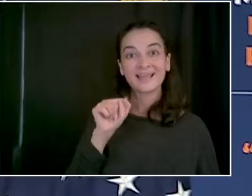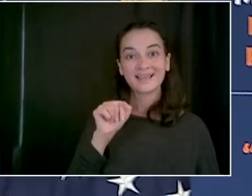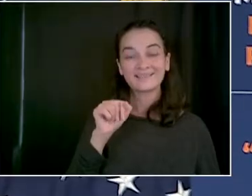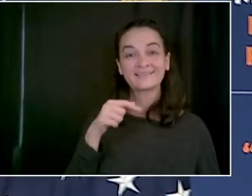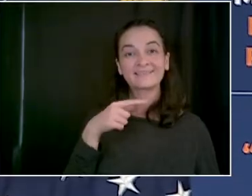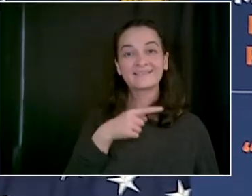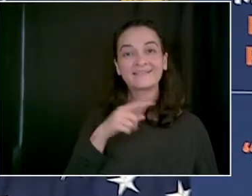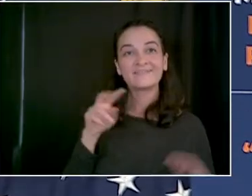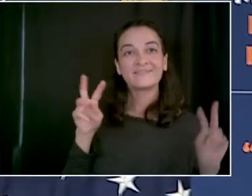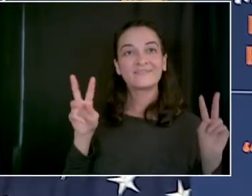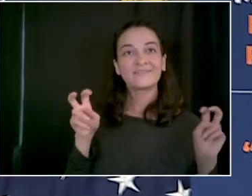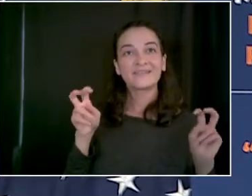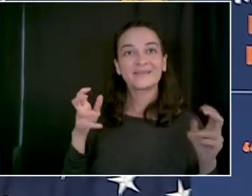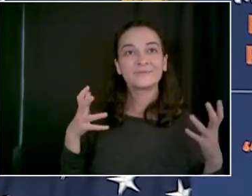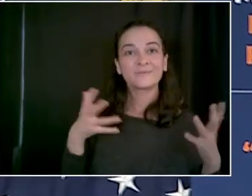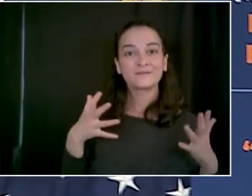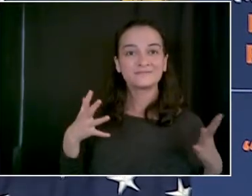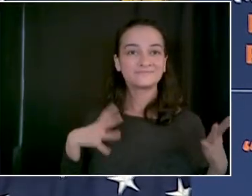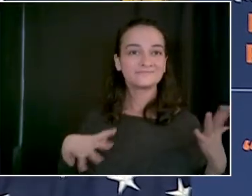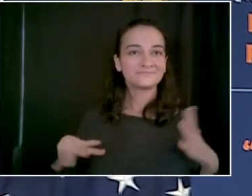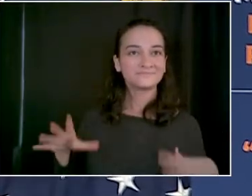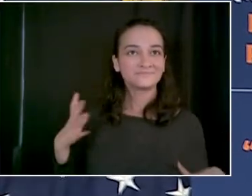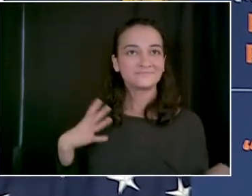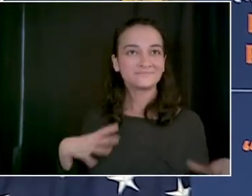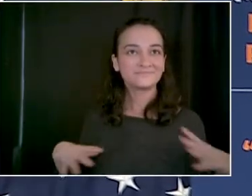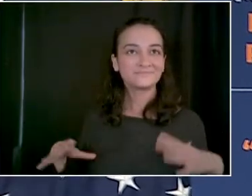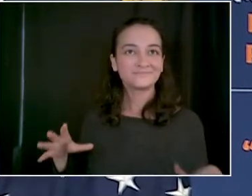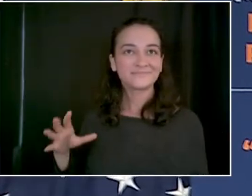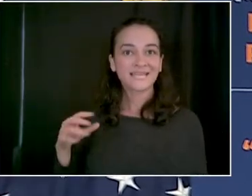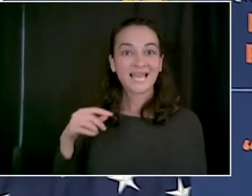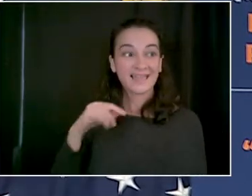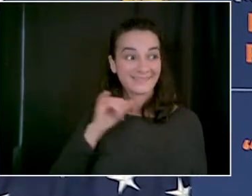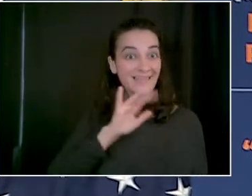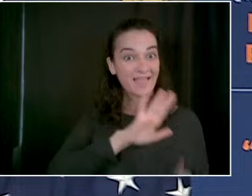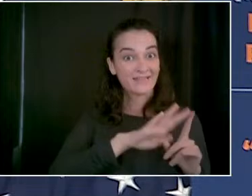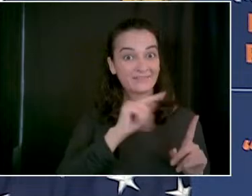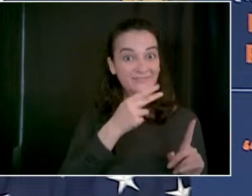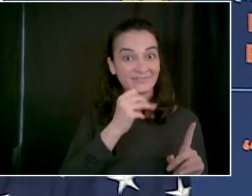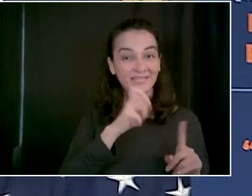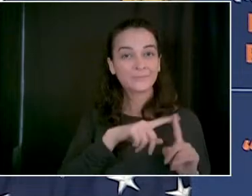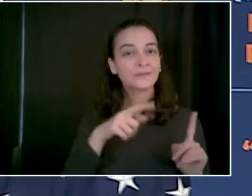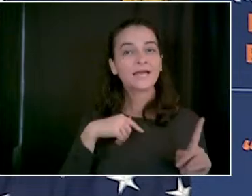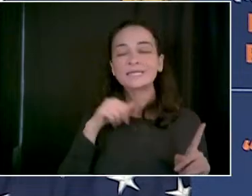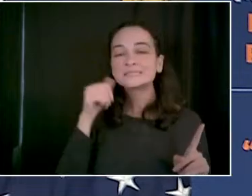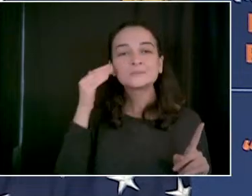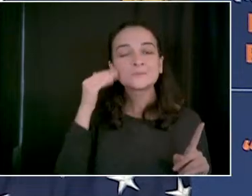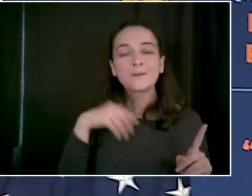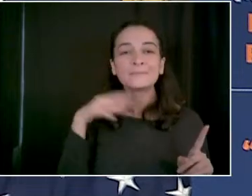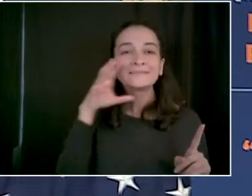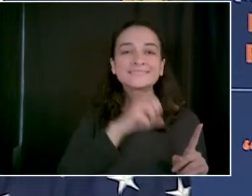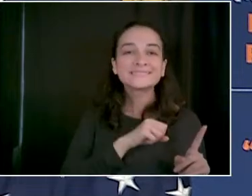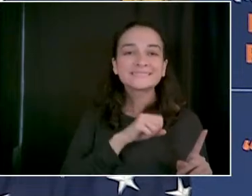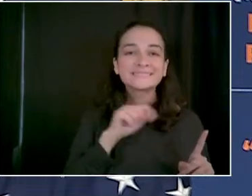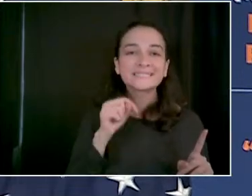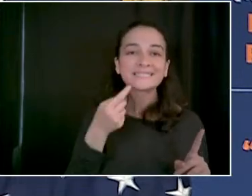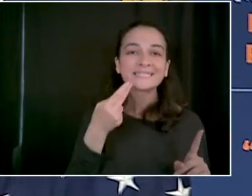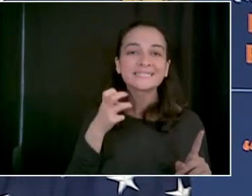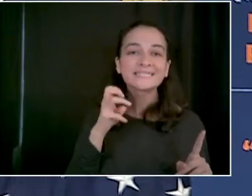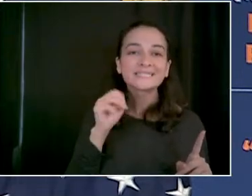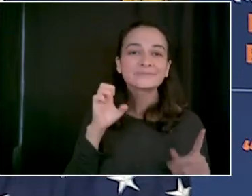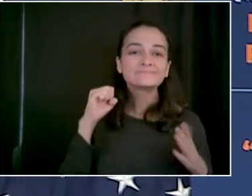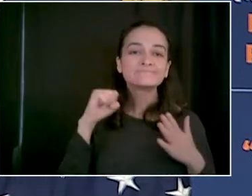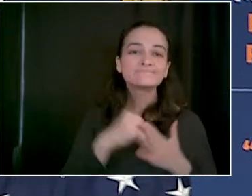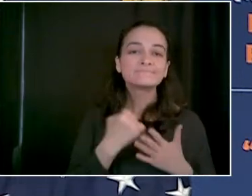style is important, and paying homage to Black men's fashion, I think, is important because there was a